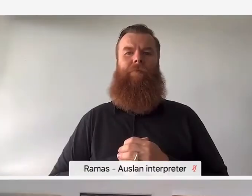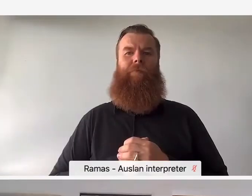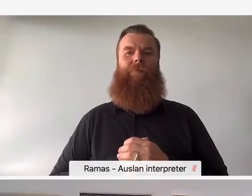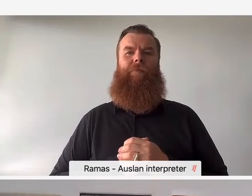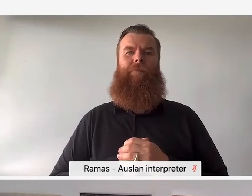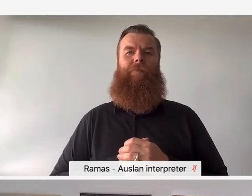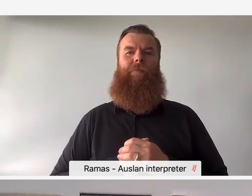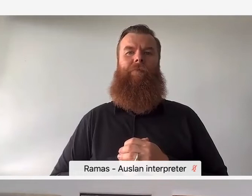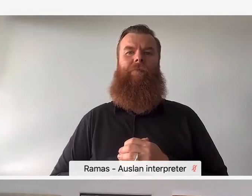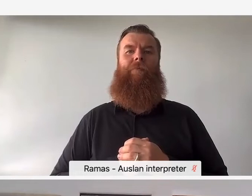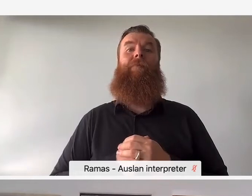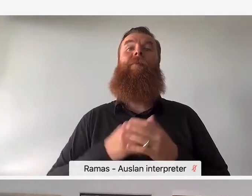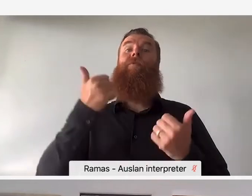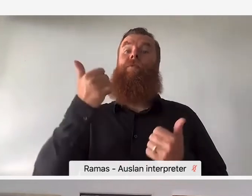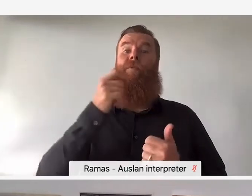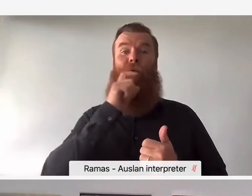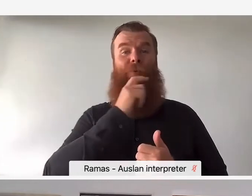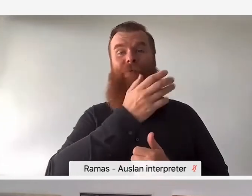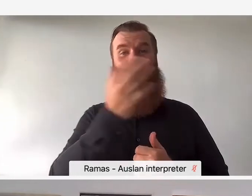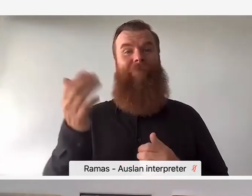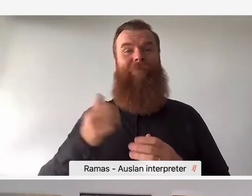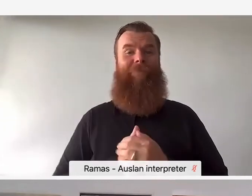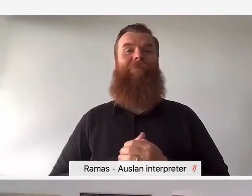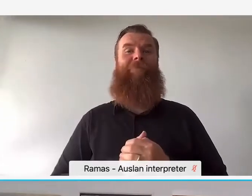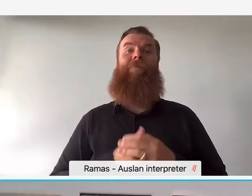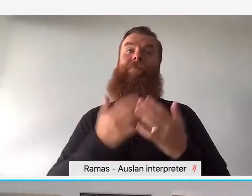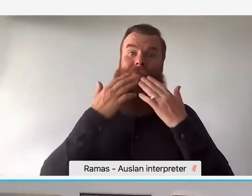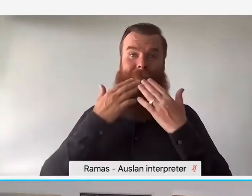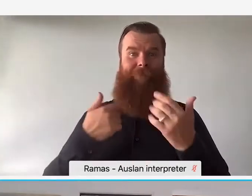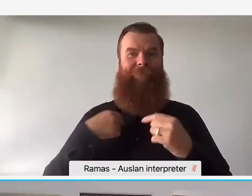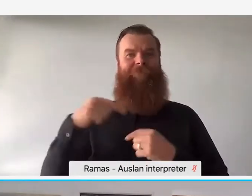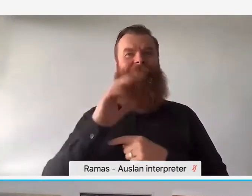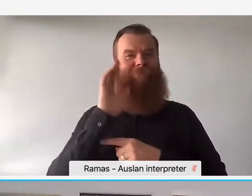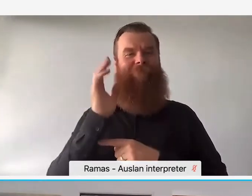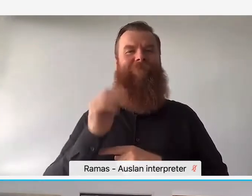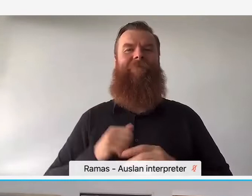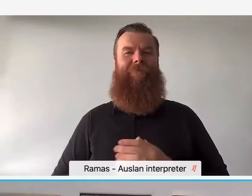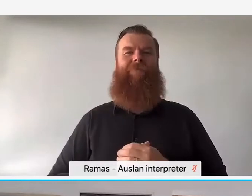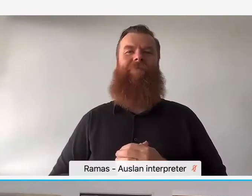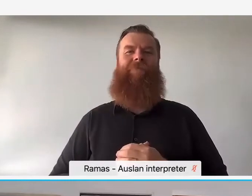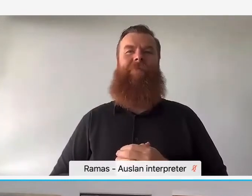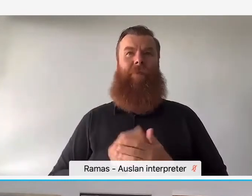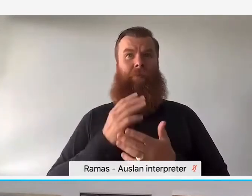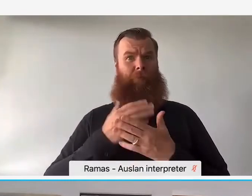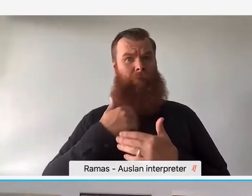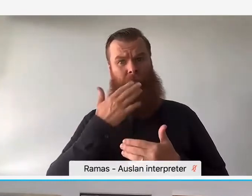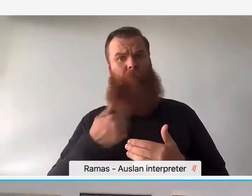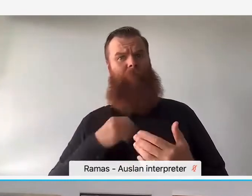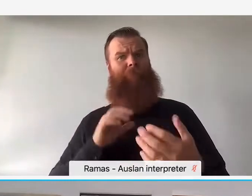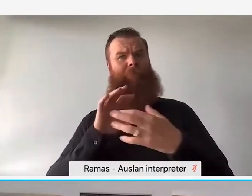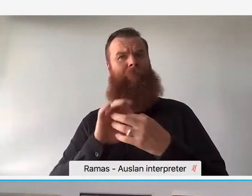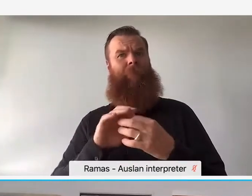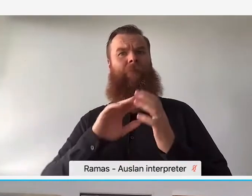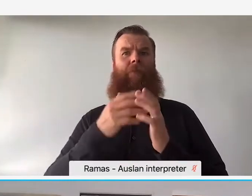Good afternoon, everyone, and thank you very much for allowing me to join in this presentation. Firstly, I'll start off by